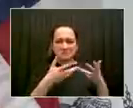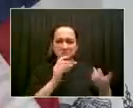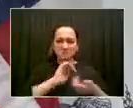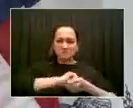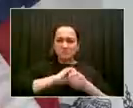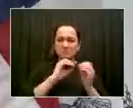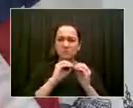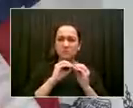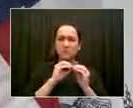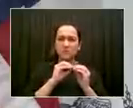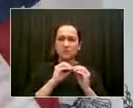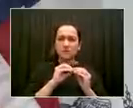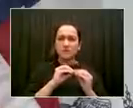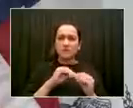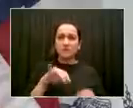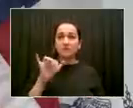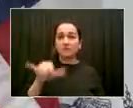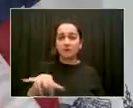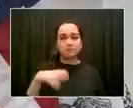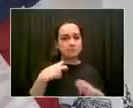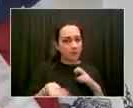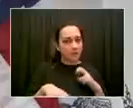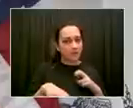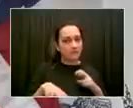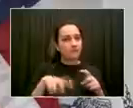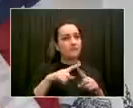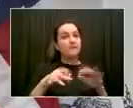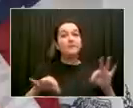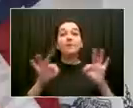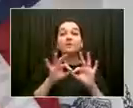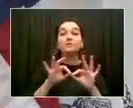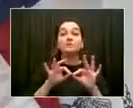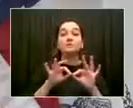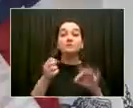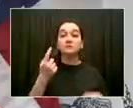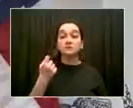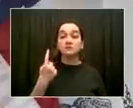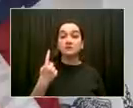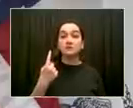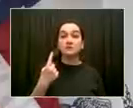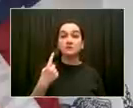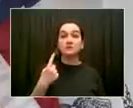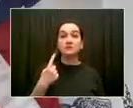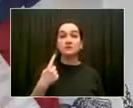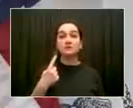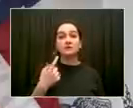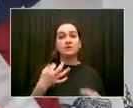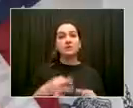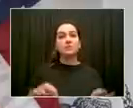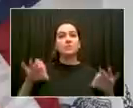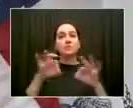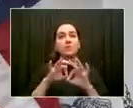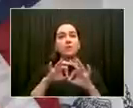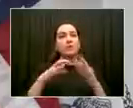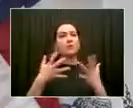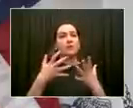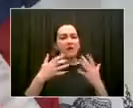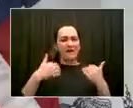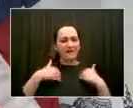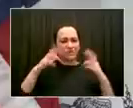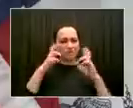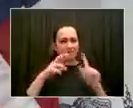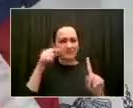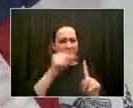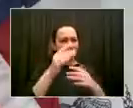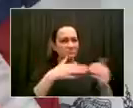it's a process where I start by respecting the professionalism and the intelligence of the people in the room. And I think that's allowed us to do great things. That's why we got